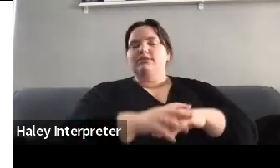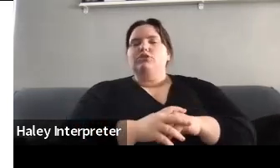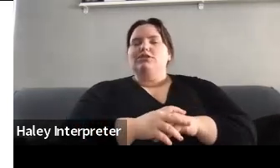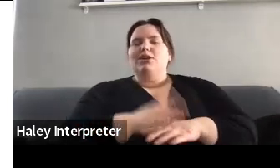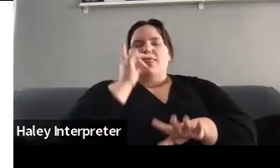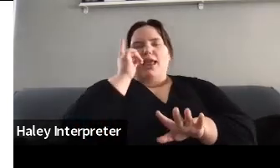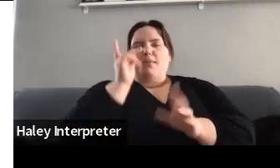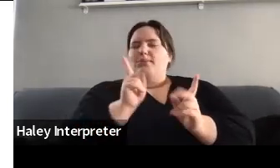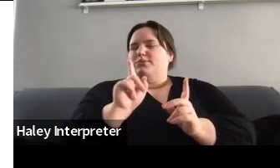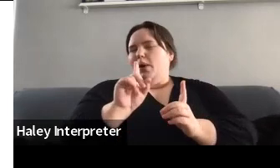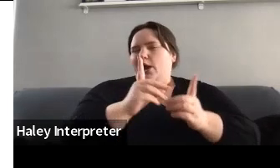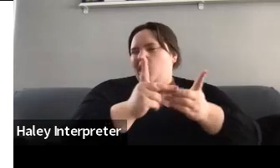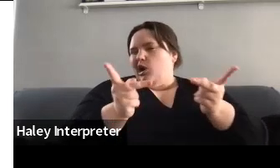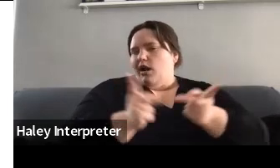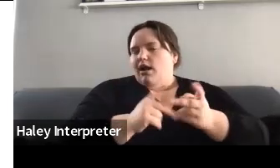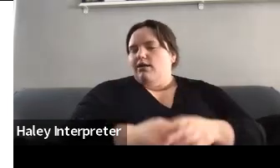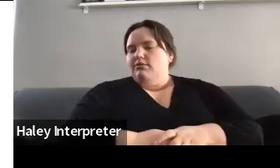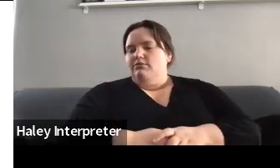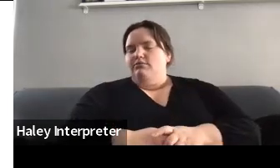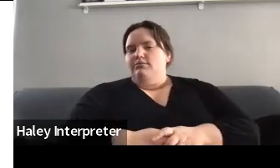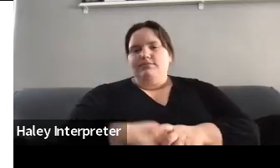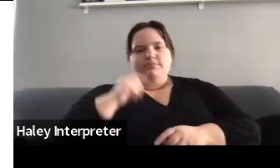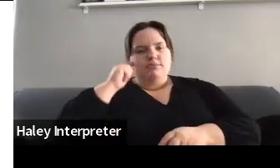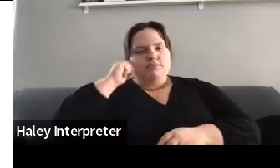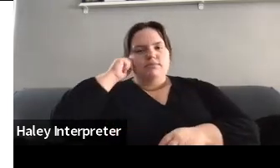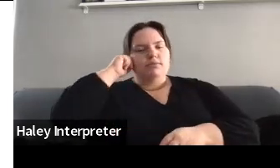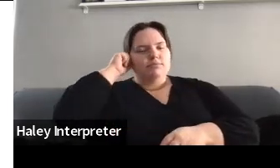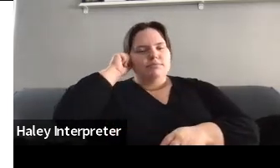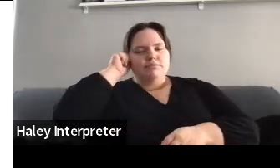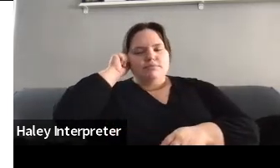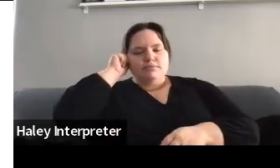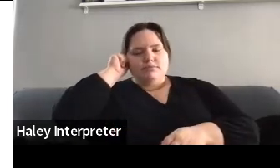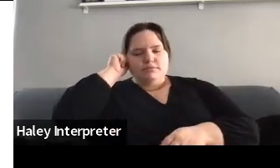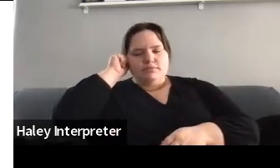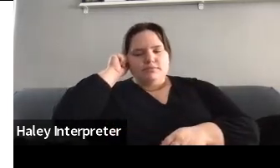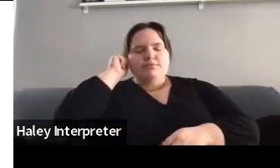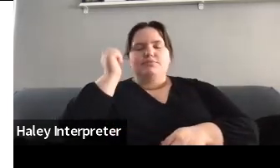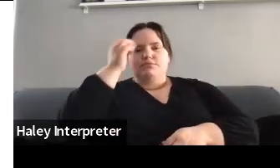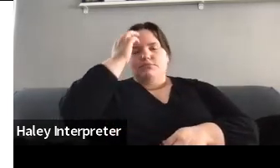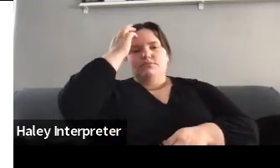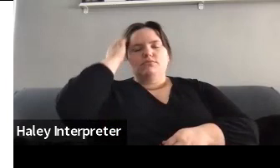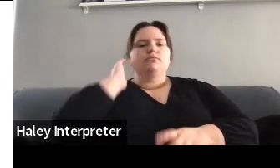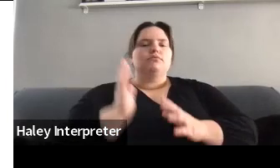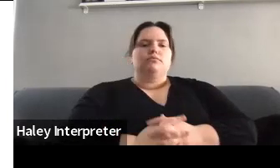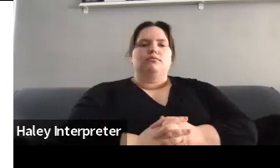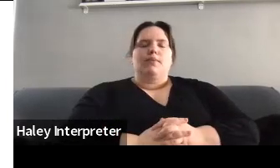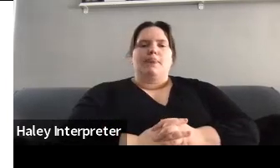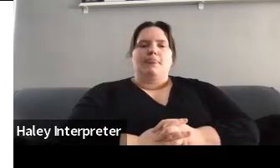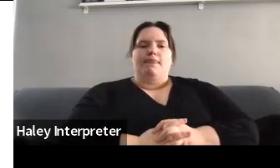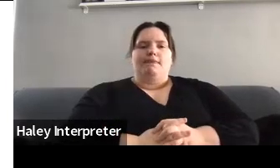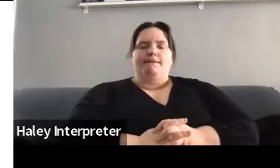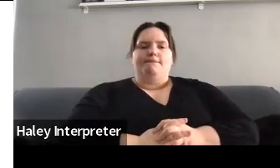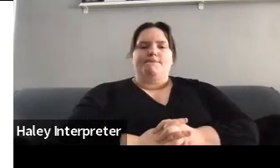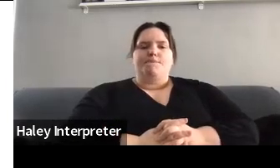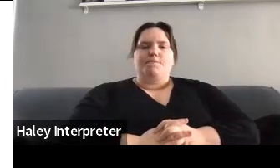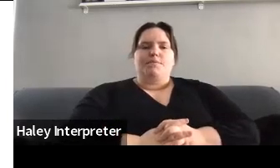location of where your pet needs are going to happen. Um, and then also